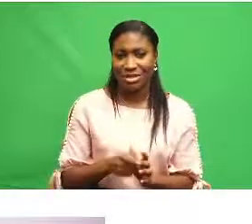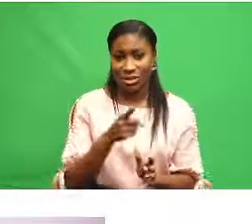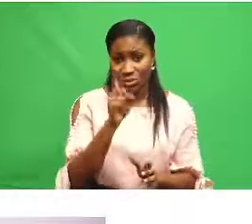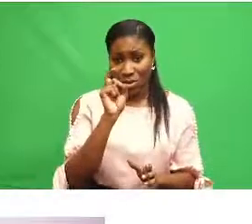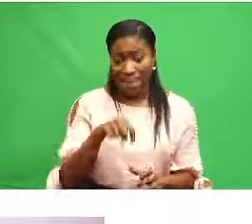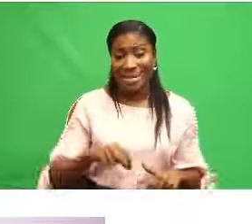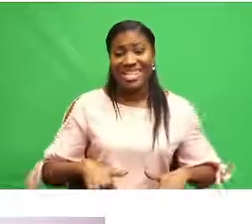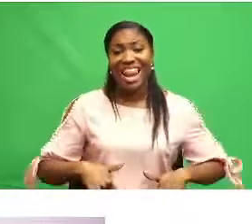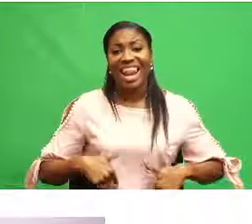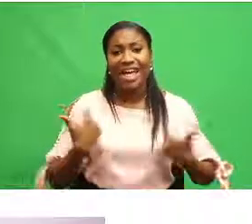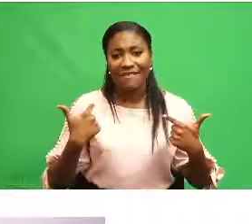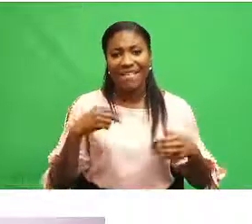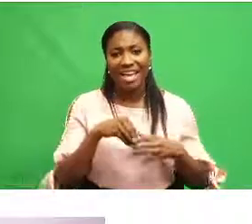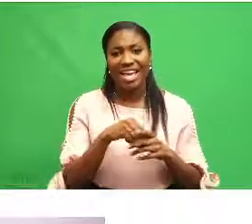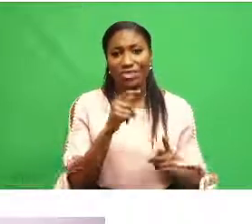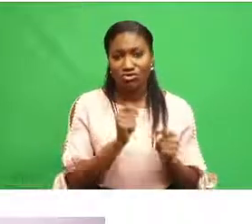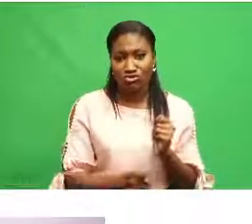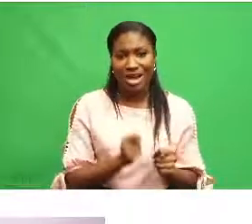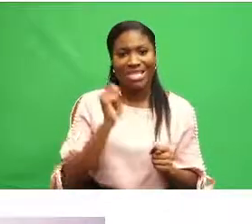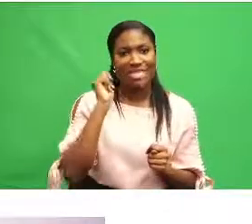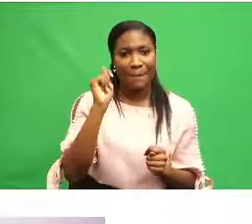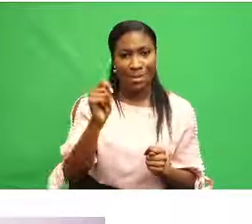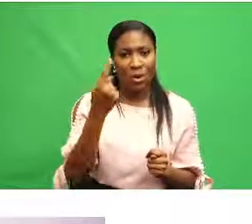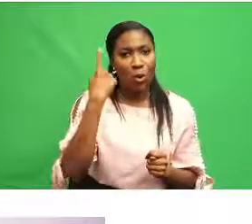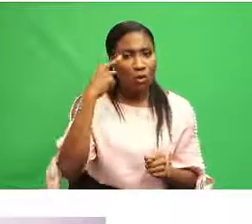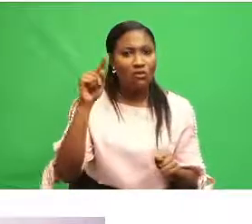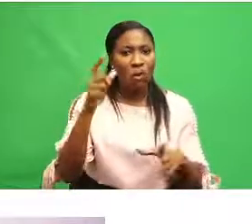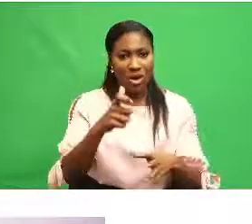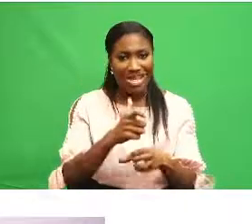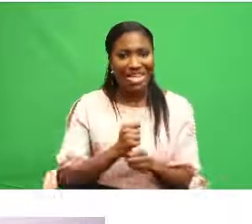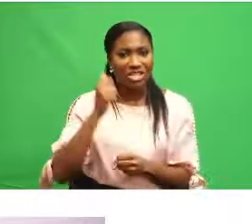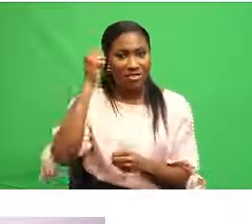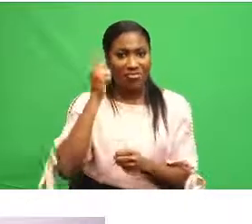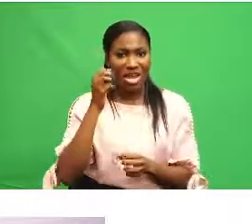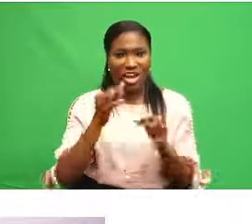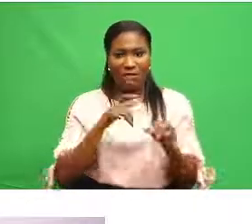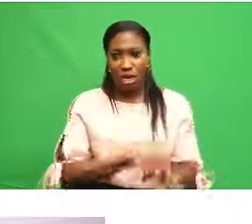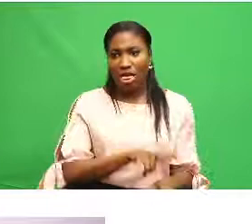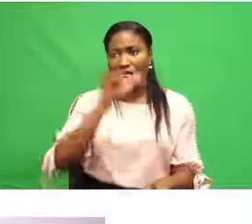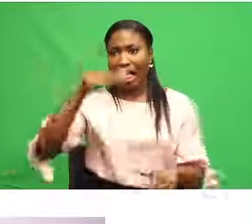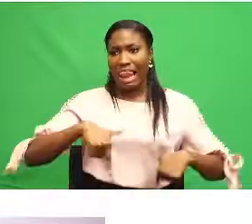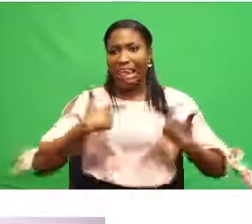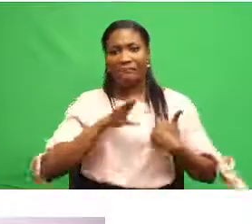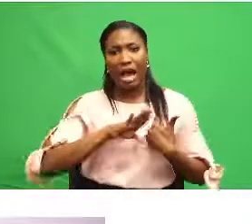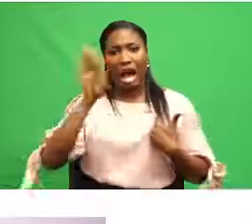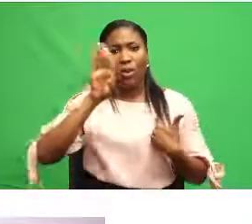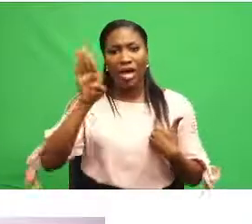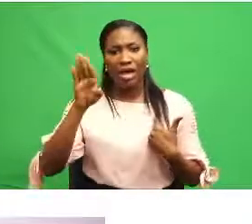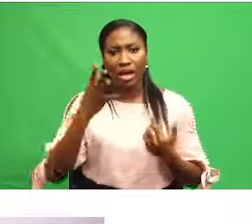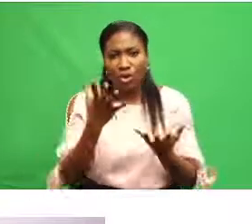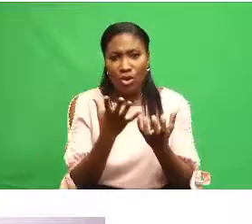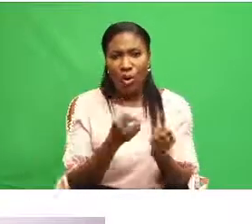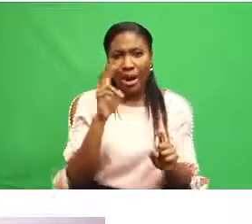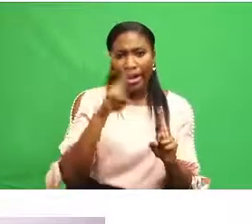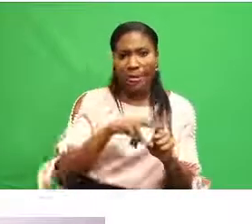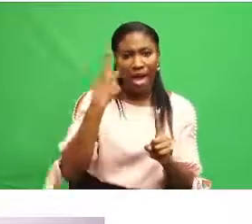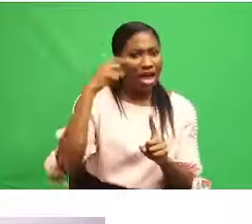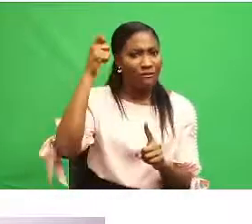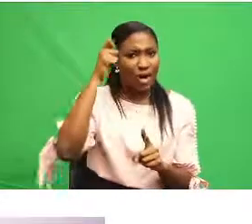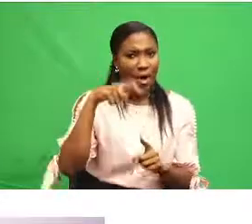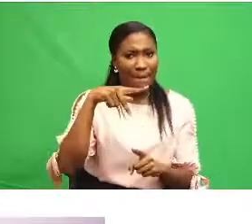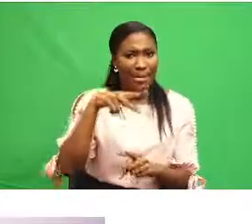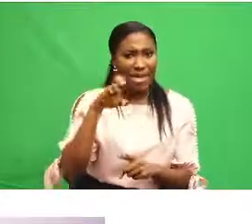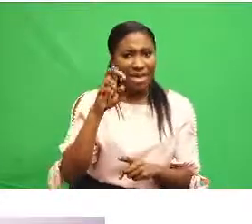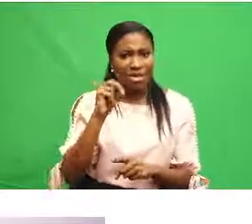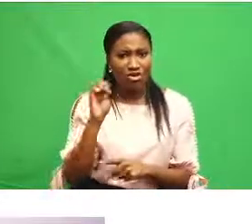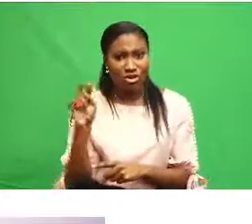Trinidad to be able to qualify for the grant and to continue to receive it. And persons that actually live abroad, they come in for a period hoping